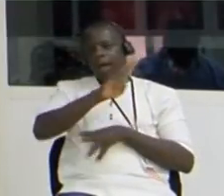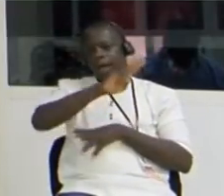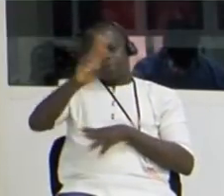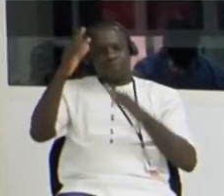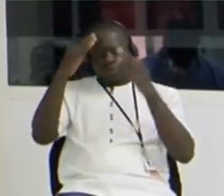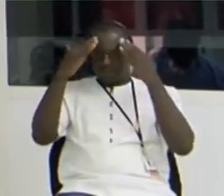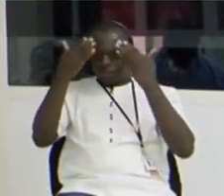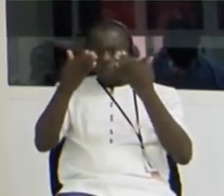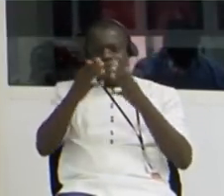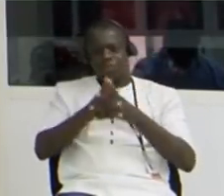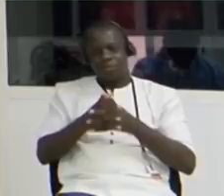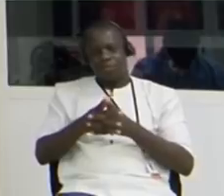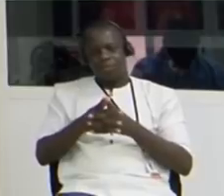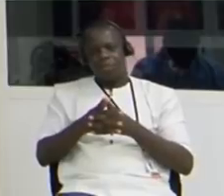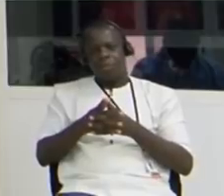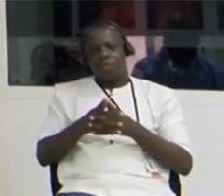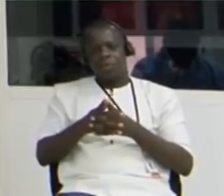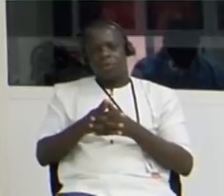until I